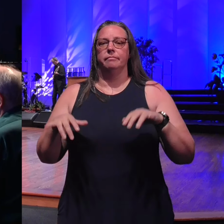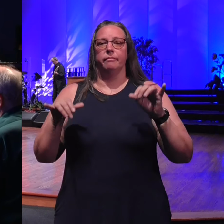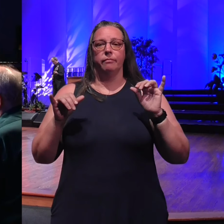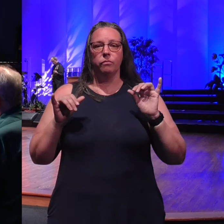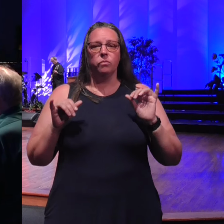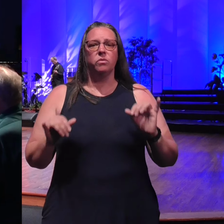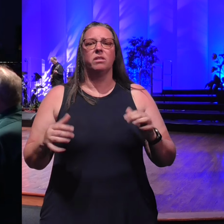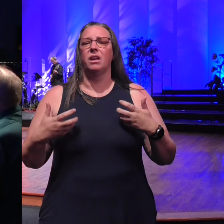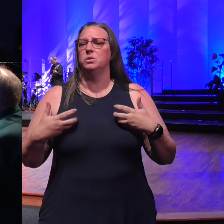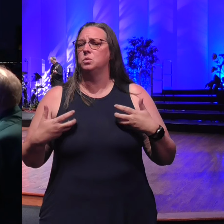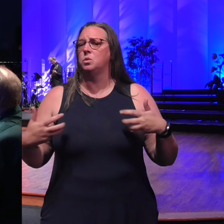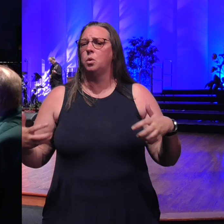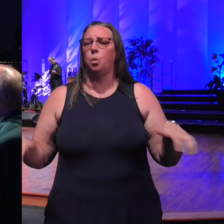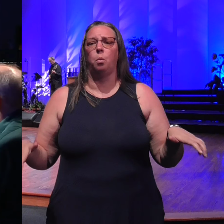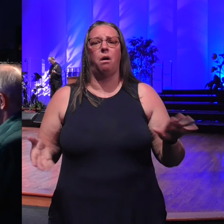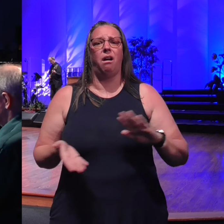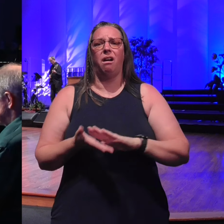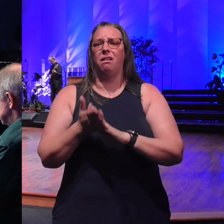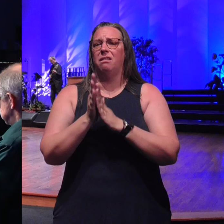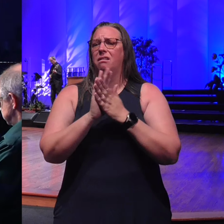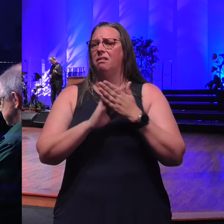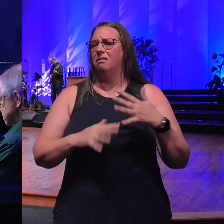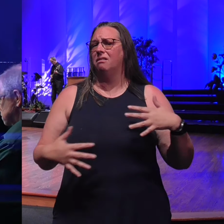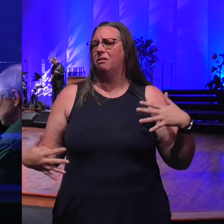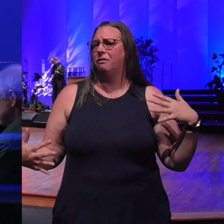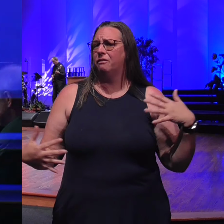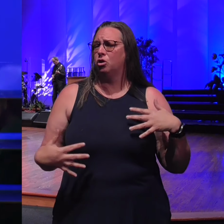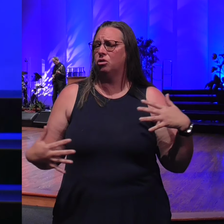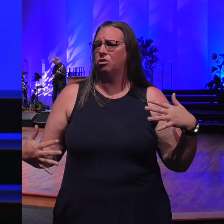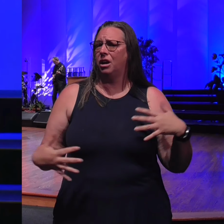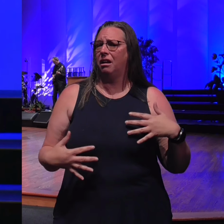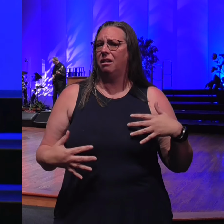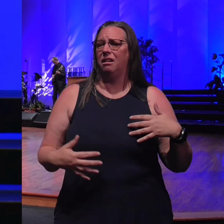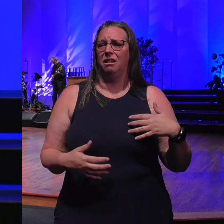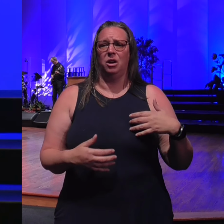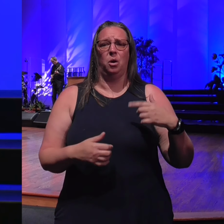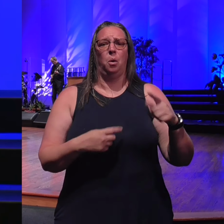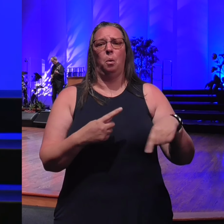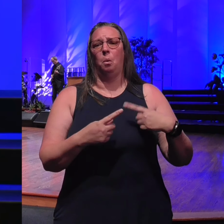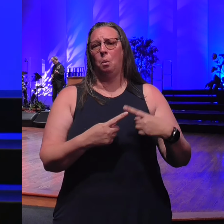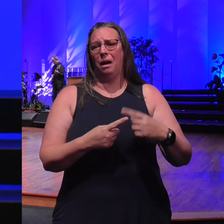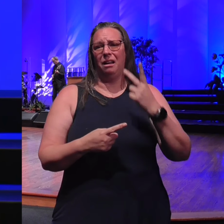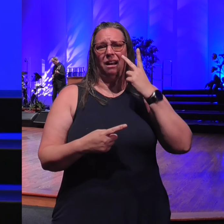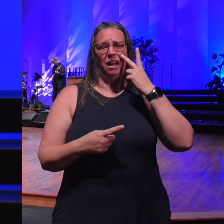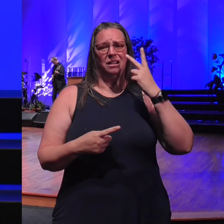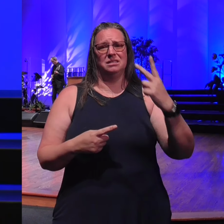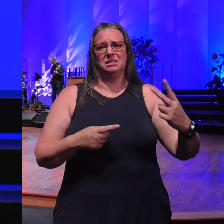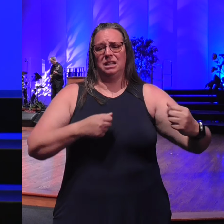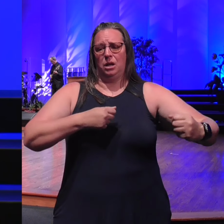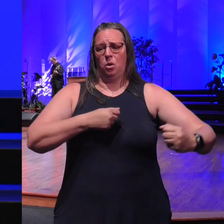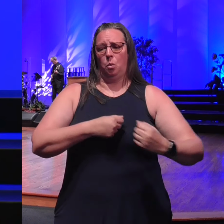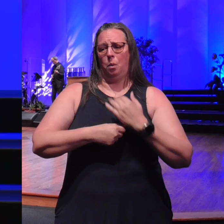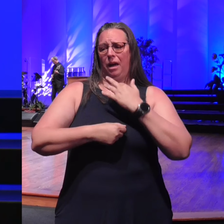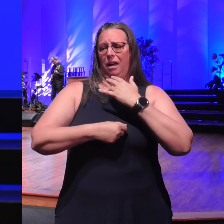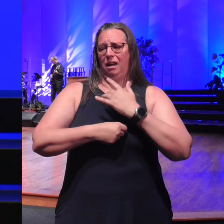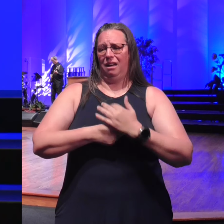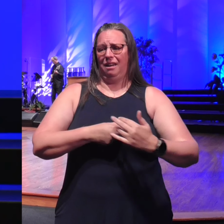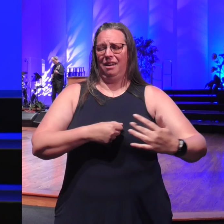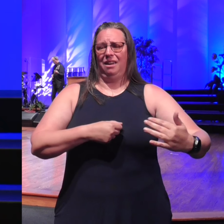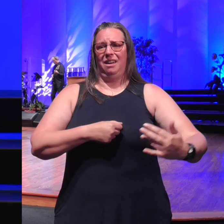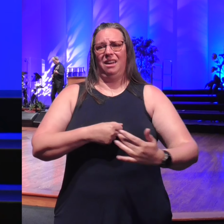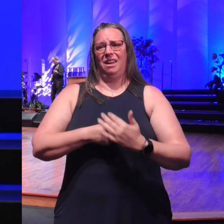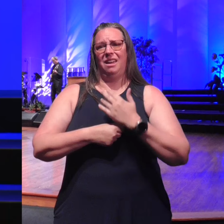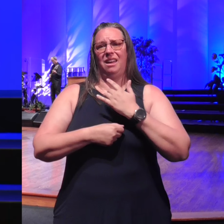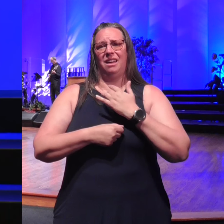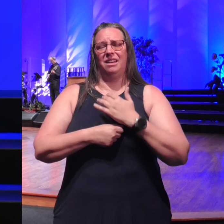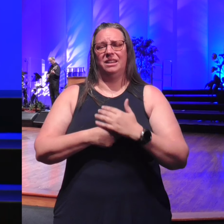I don't want to be afraid every time I face the waves. I don't want to